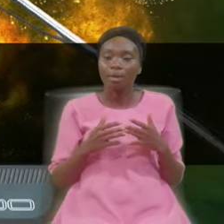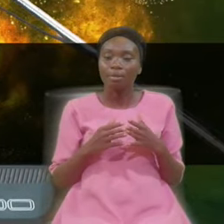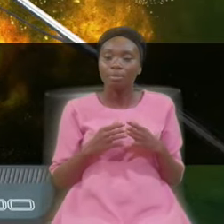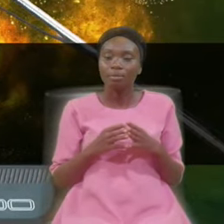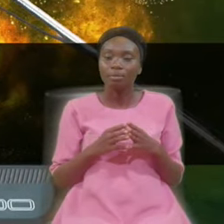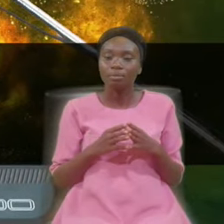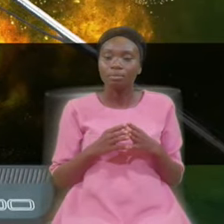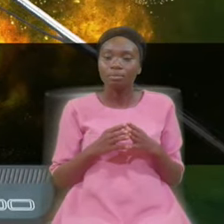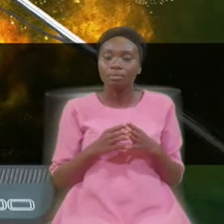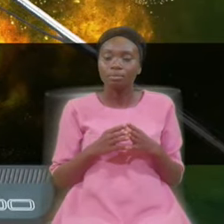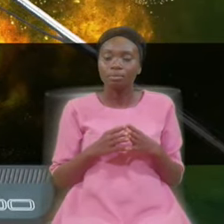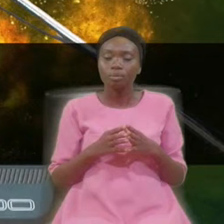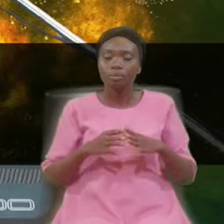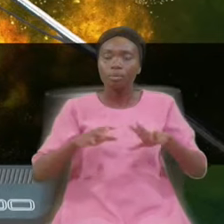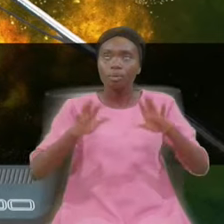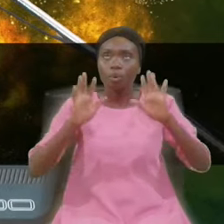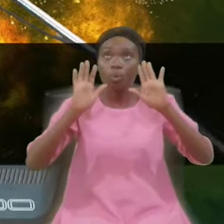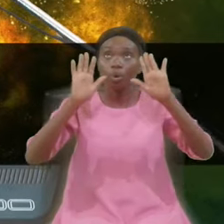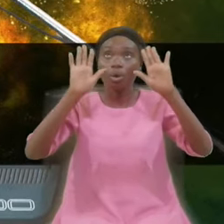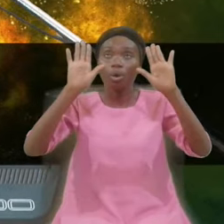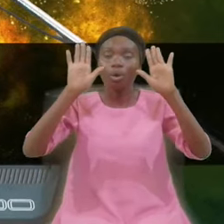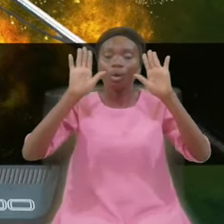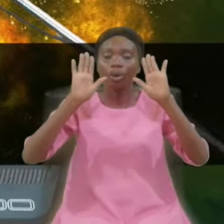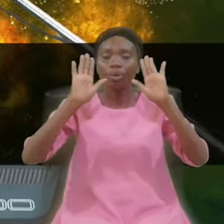life. Say it and believe it.